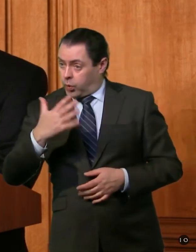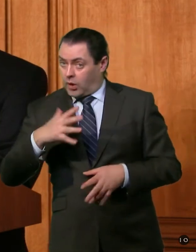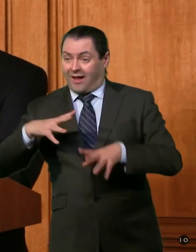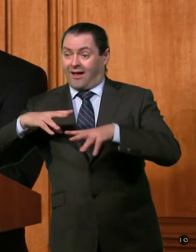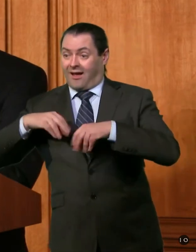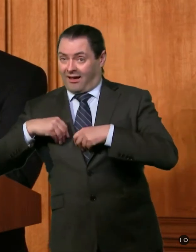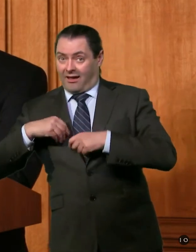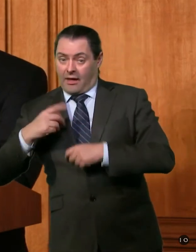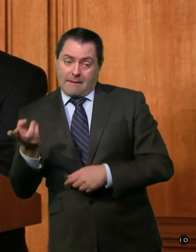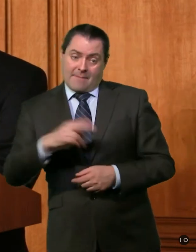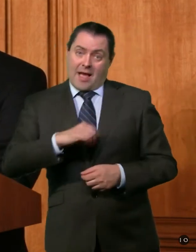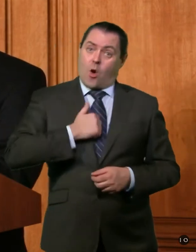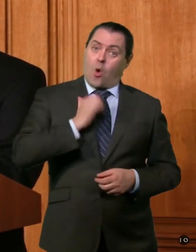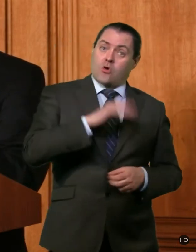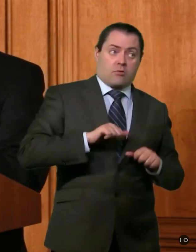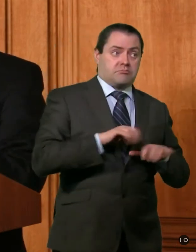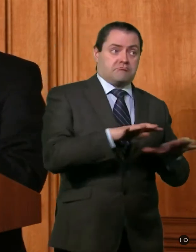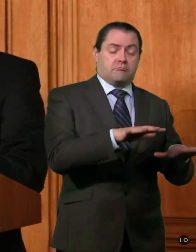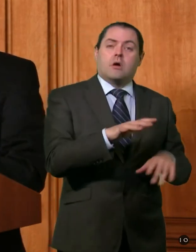Absolutely yes.